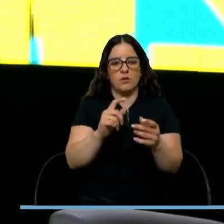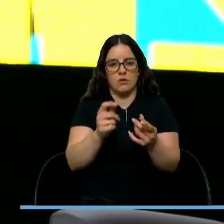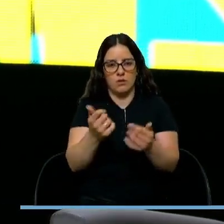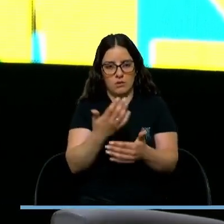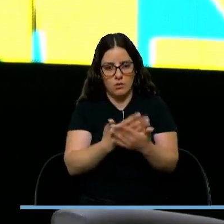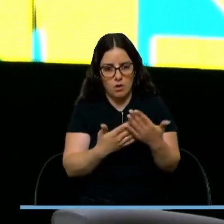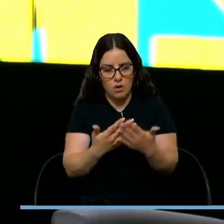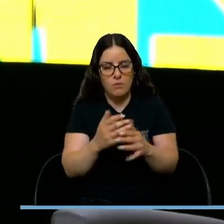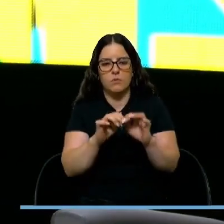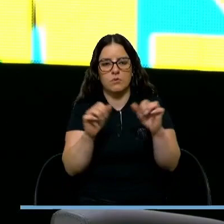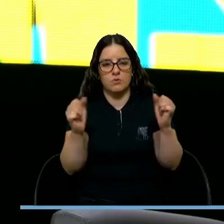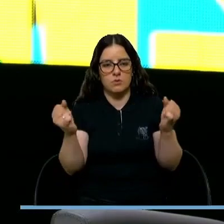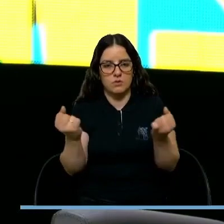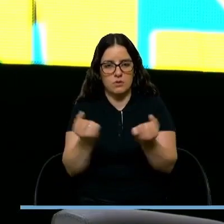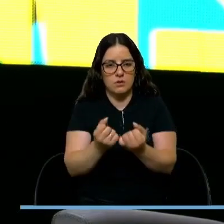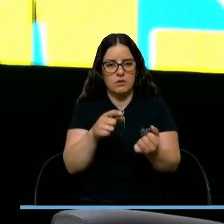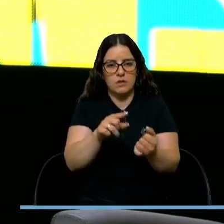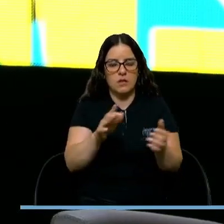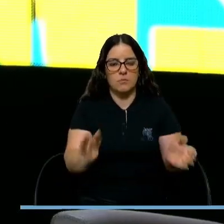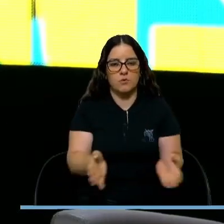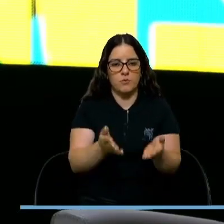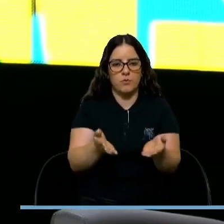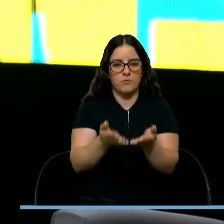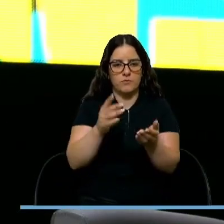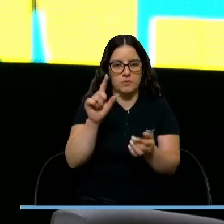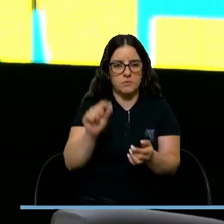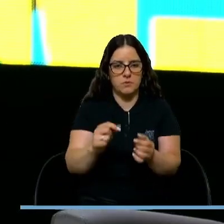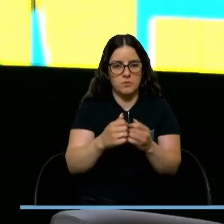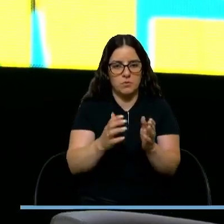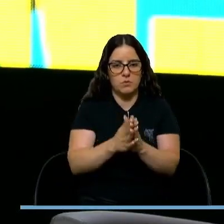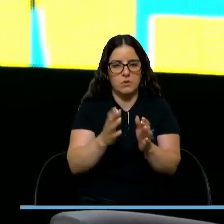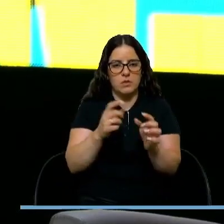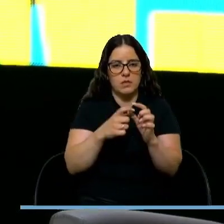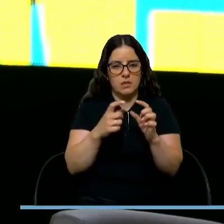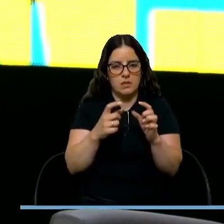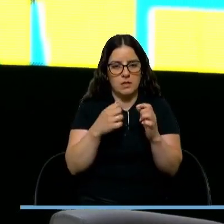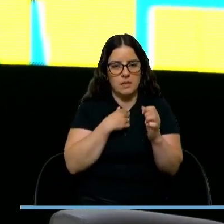economic, social context, which also is going to promote that all